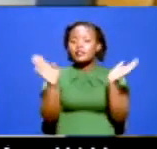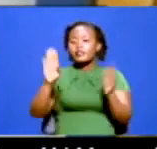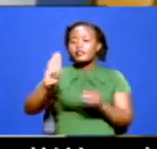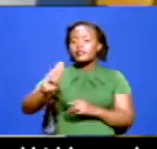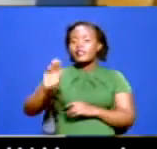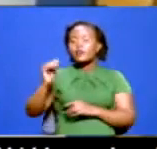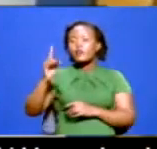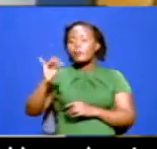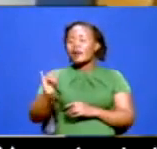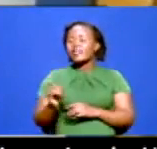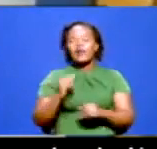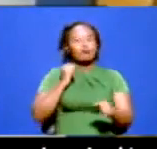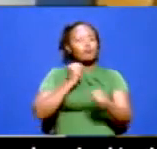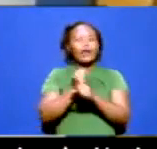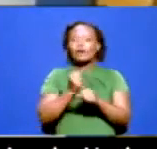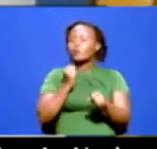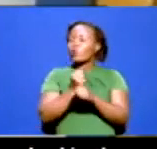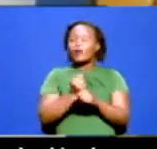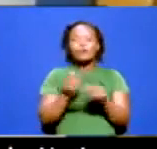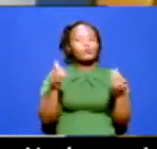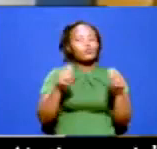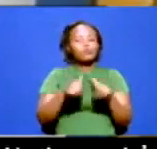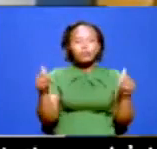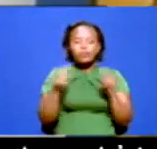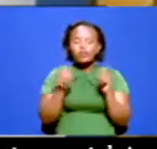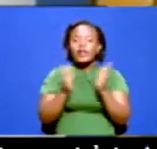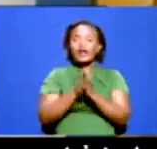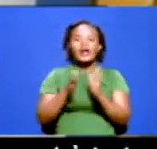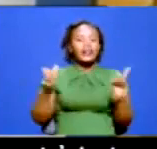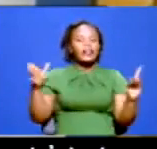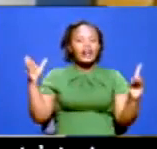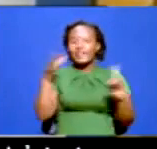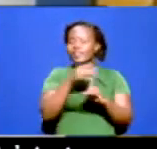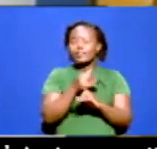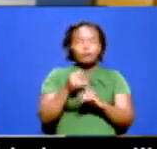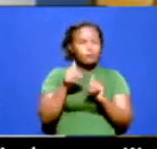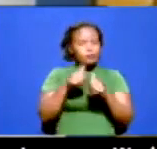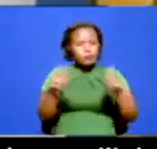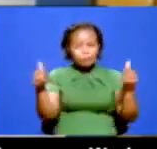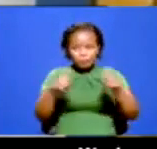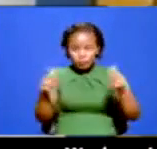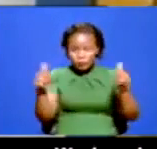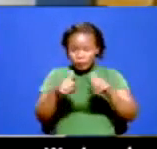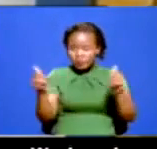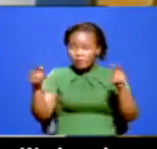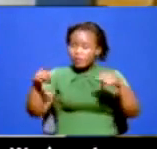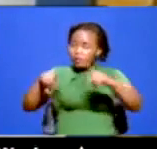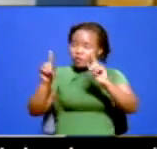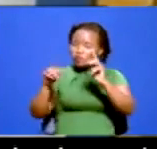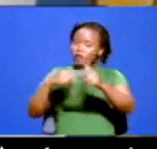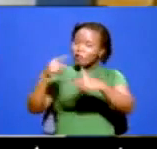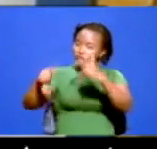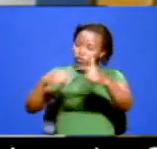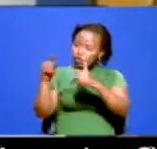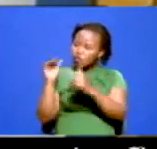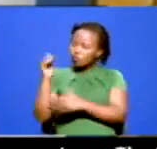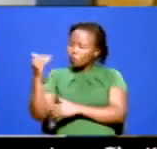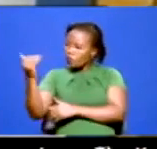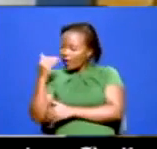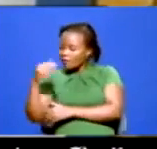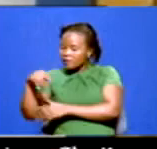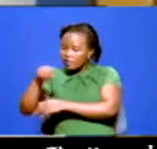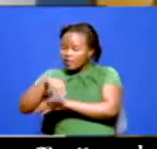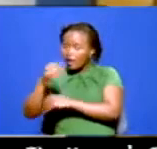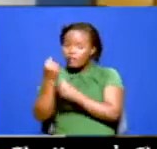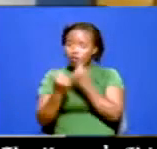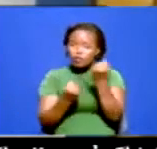job. He's been able to fall back on us, the military instrument, to support him in areas that he has had